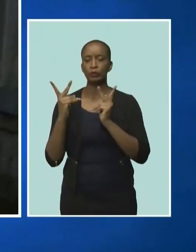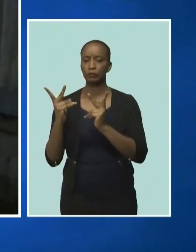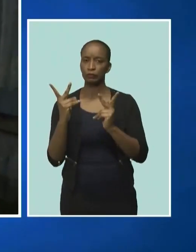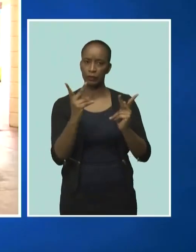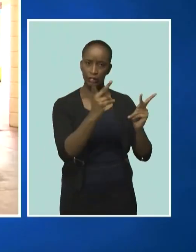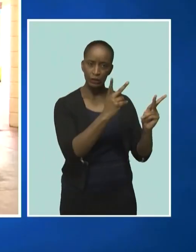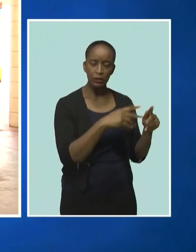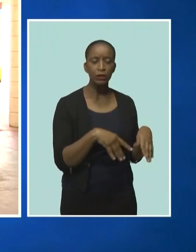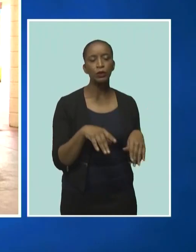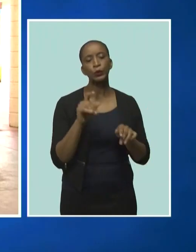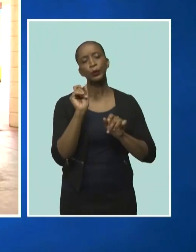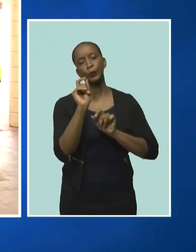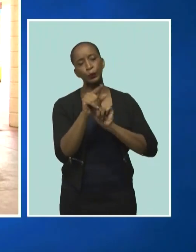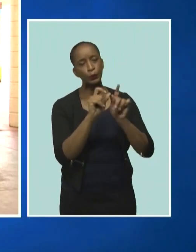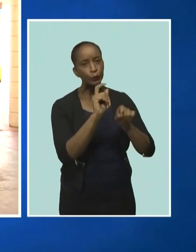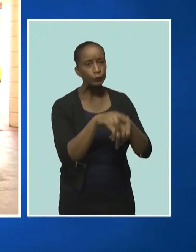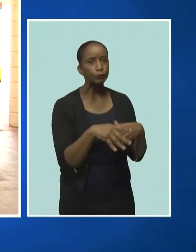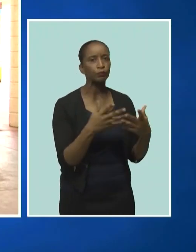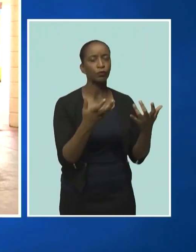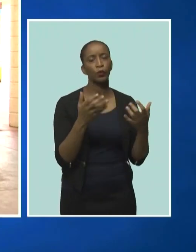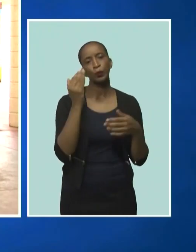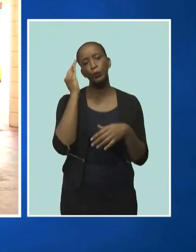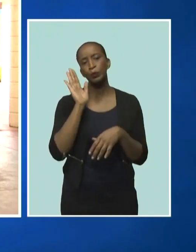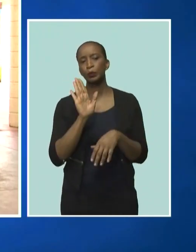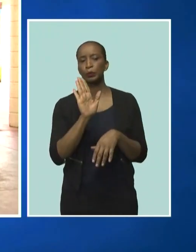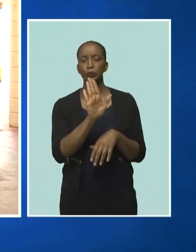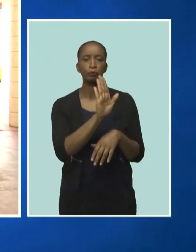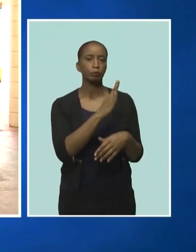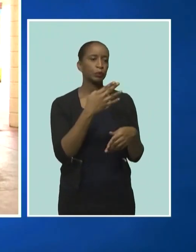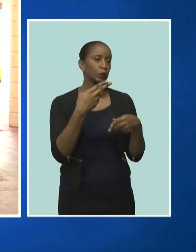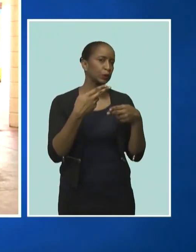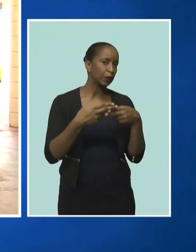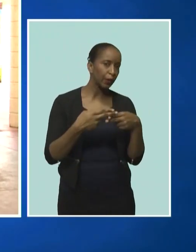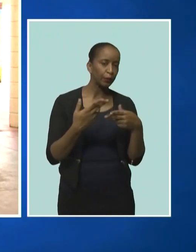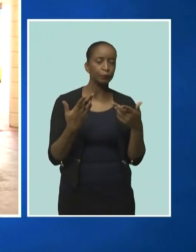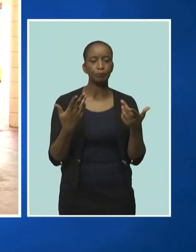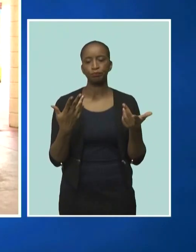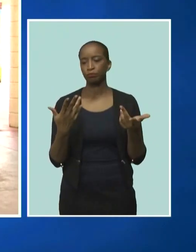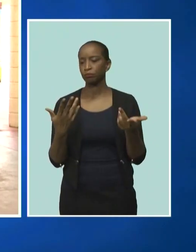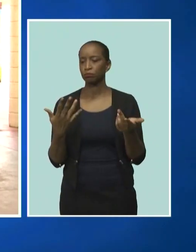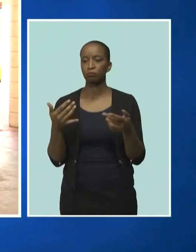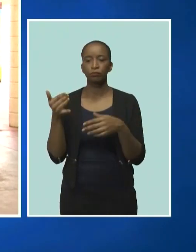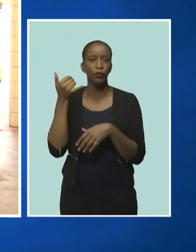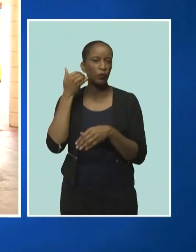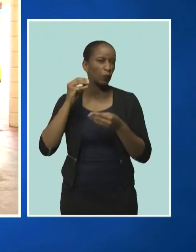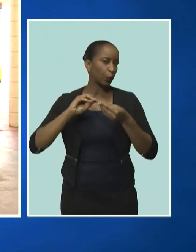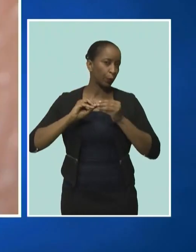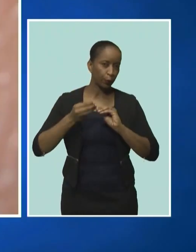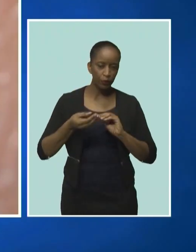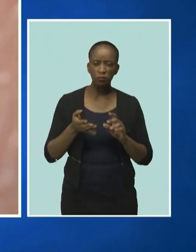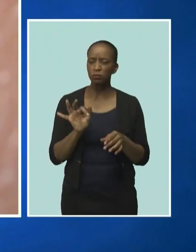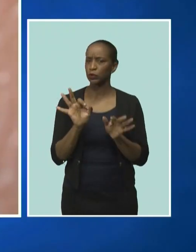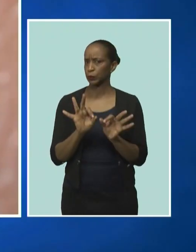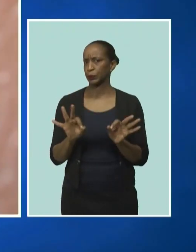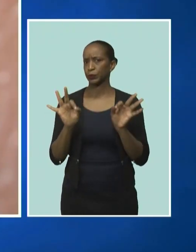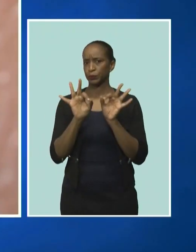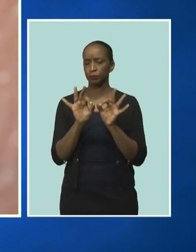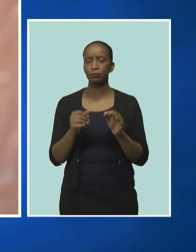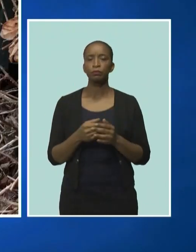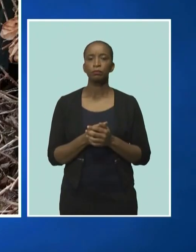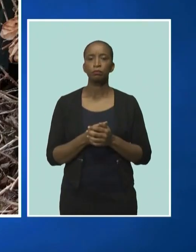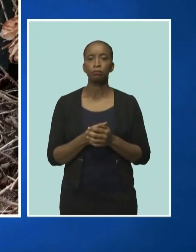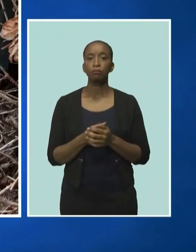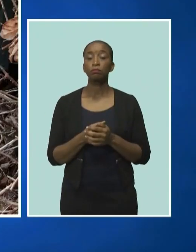to know contact information. So simple things like that helps a long way. Currently, the ministry has been